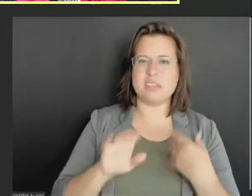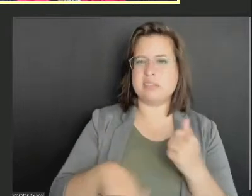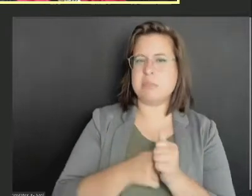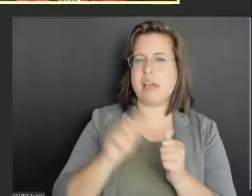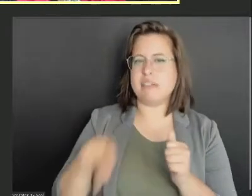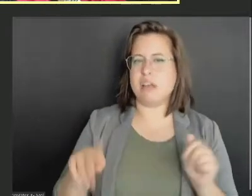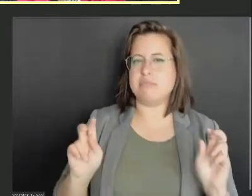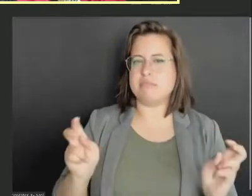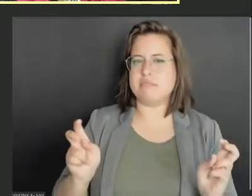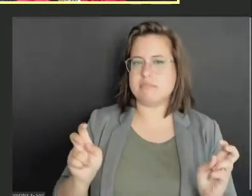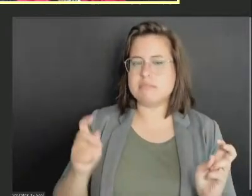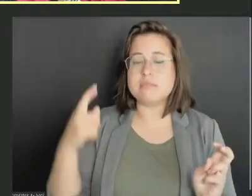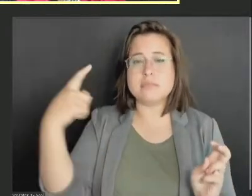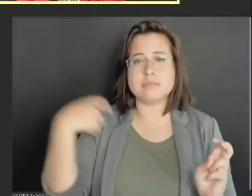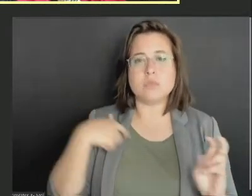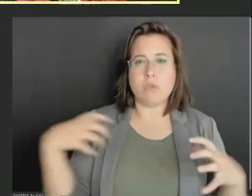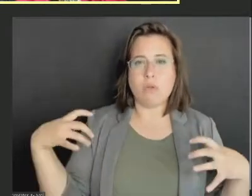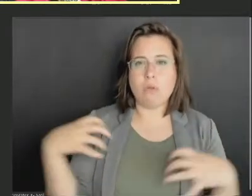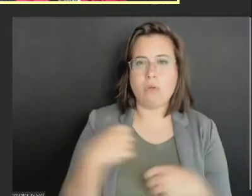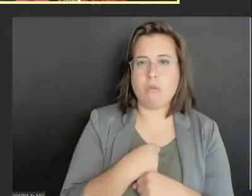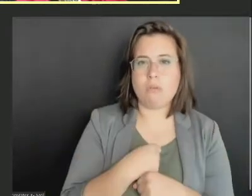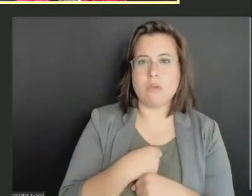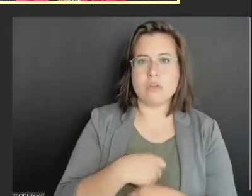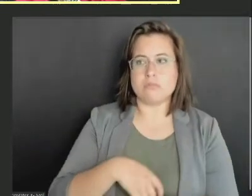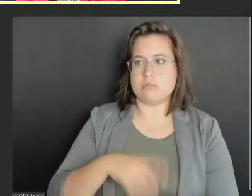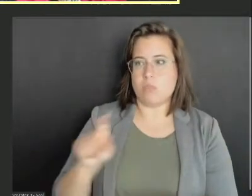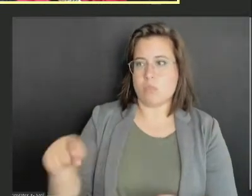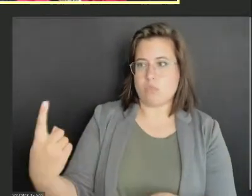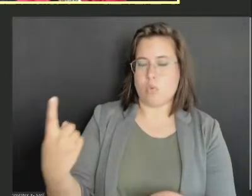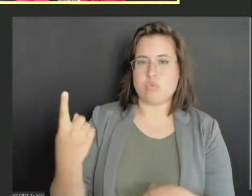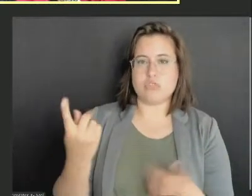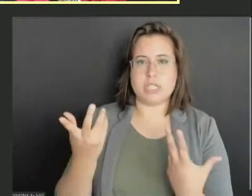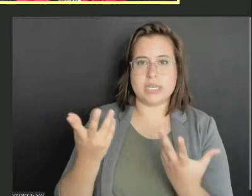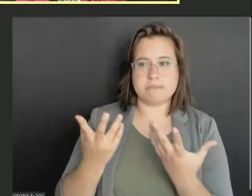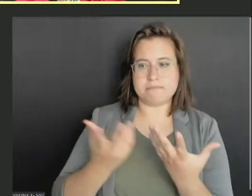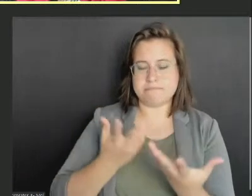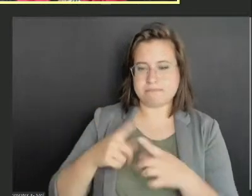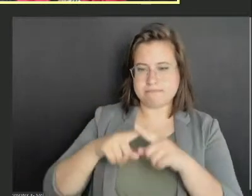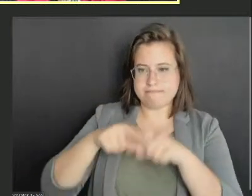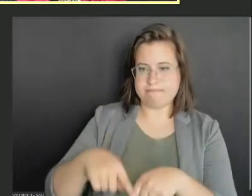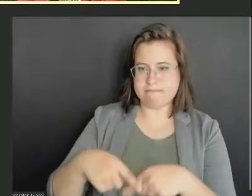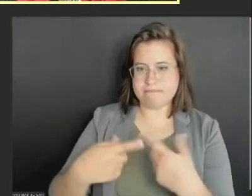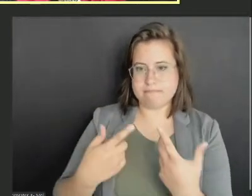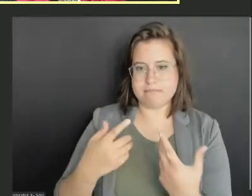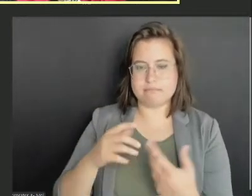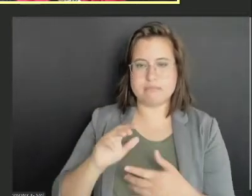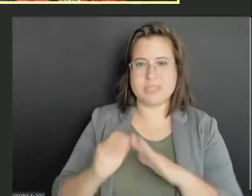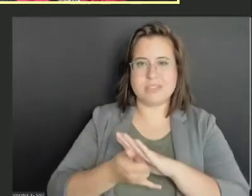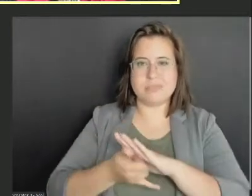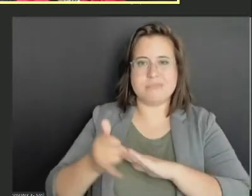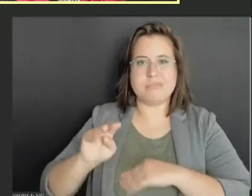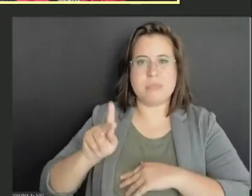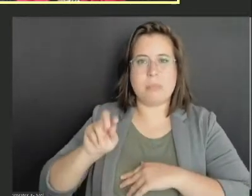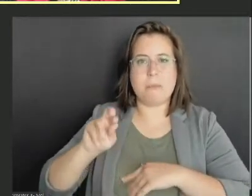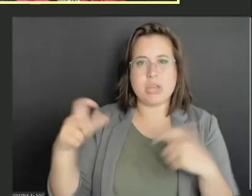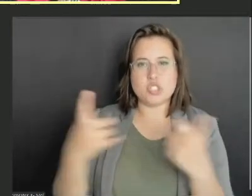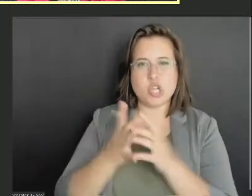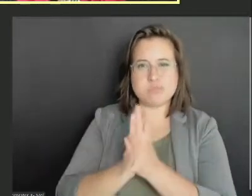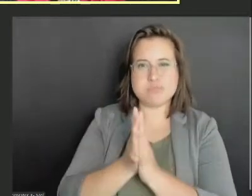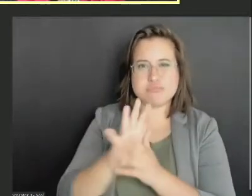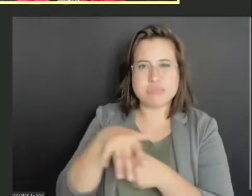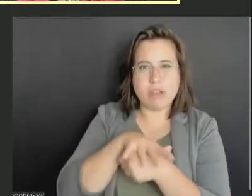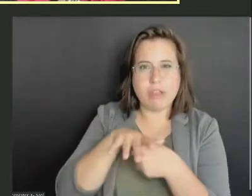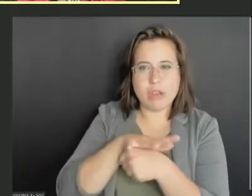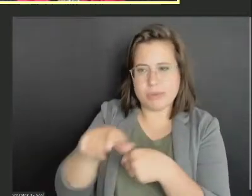Because we've consolidated and we're only relying on metro areas to be able to take care of all of